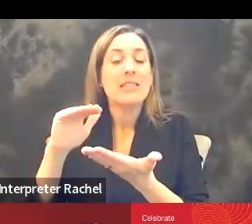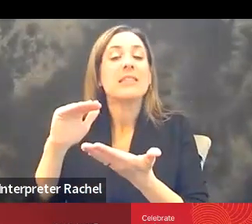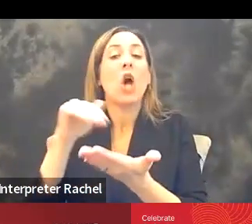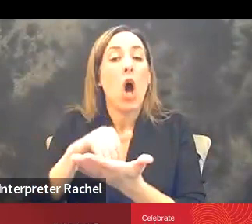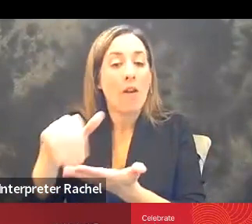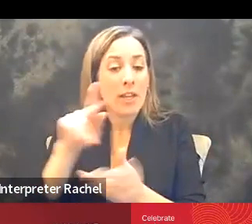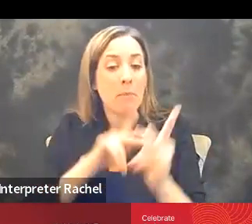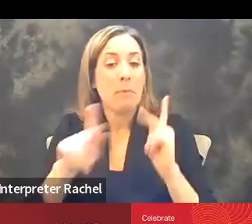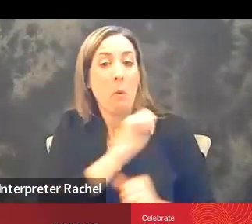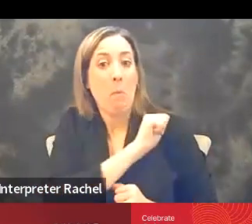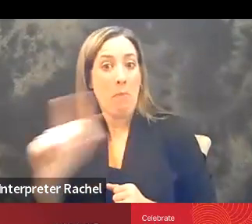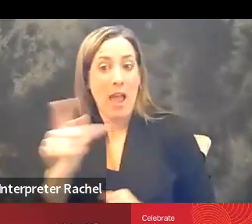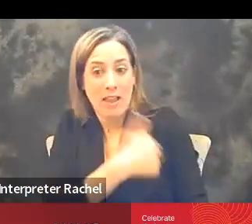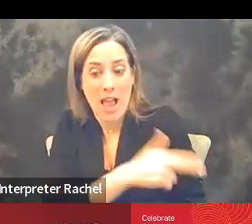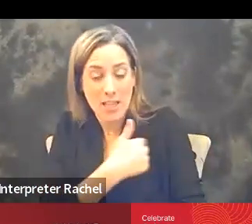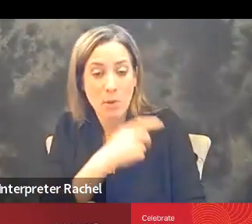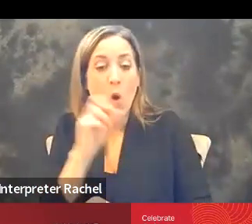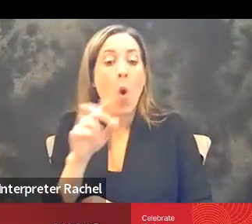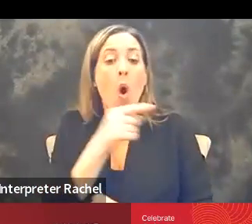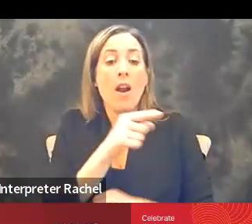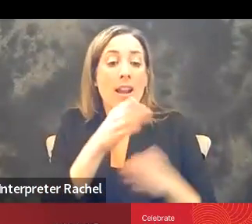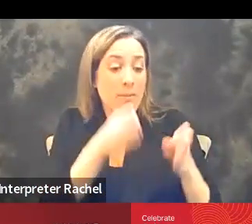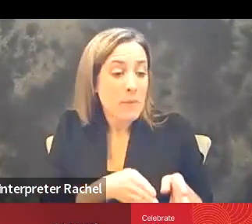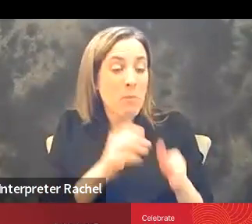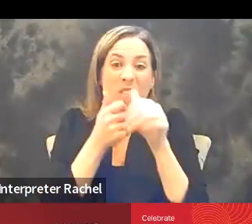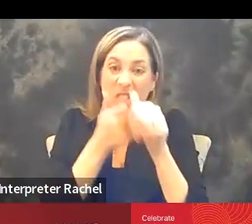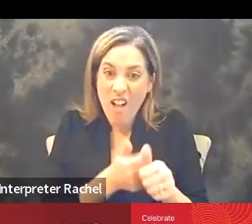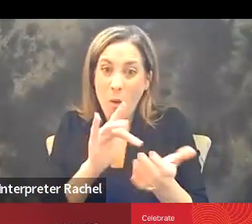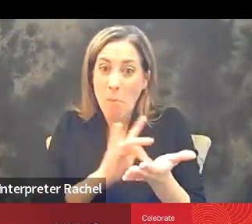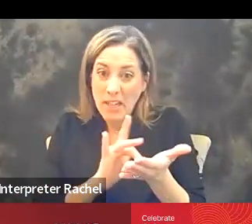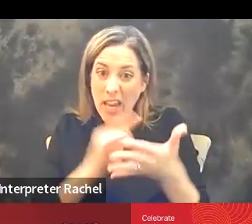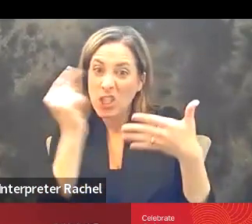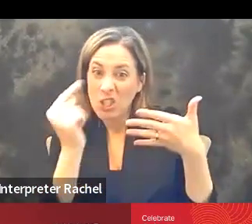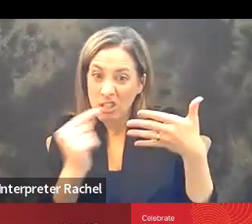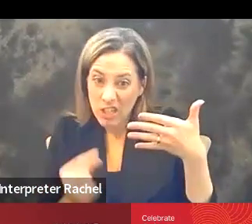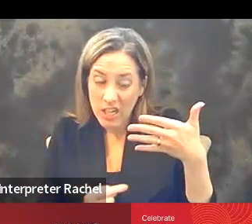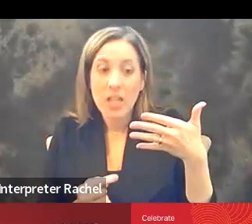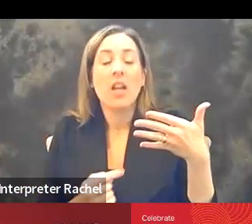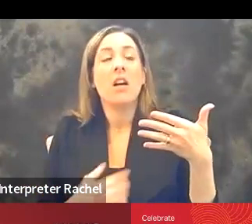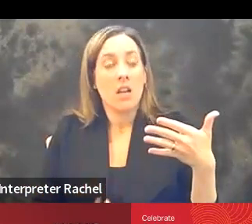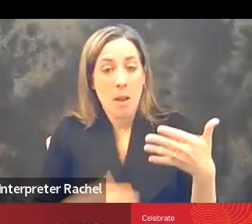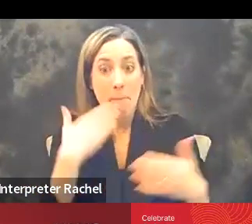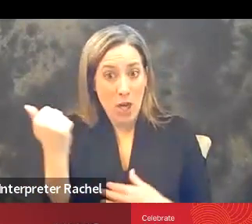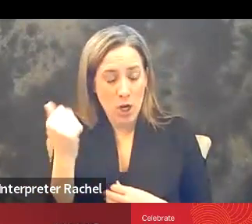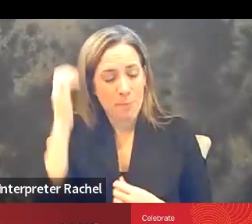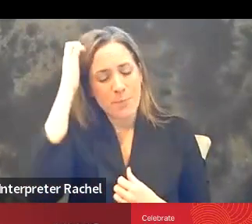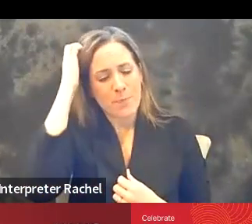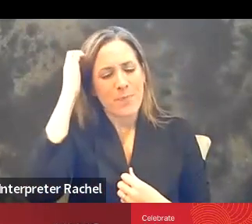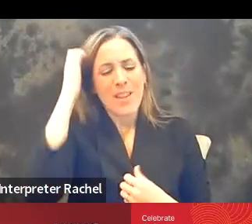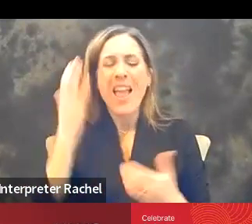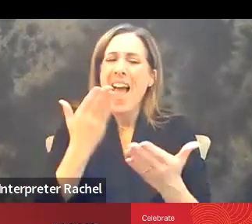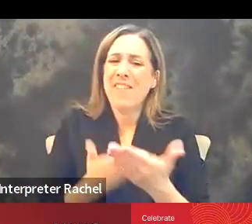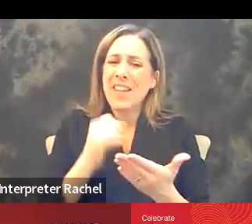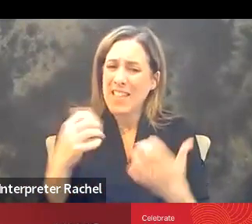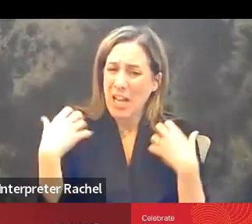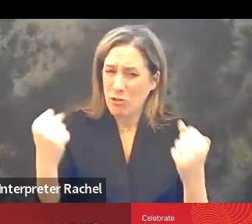to medication regimens, things like that. And again, I think these studies are really hard to do. And so the evidence isn't as strong as we'd like, but the